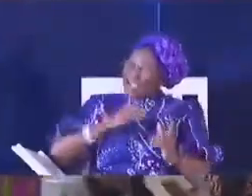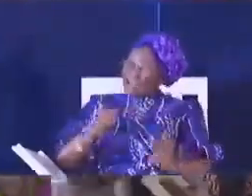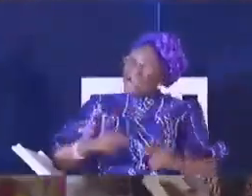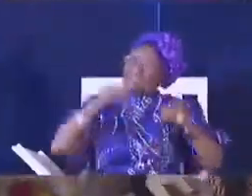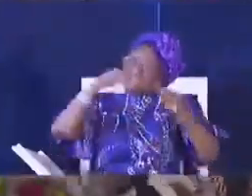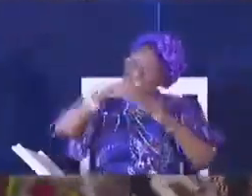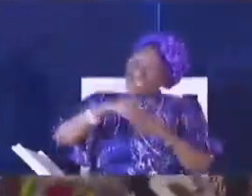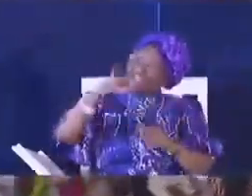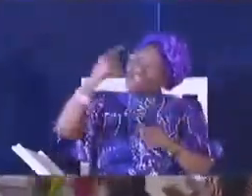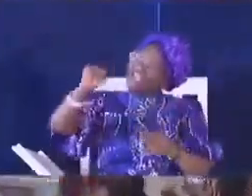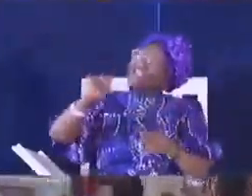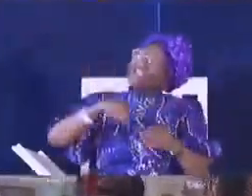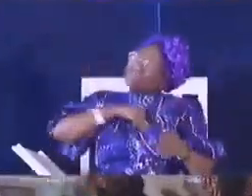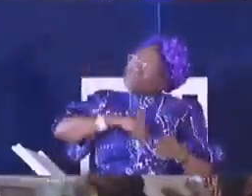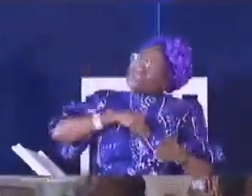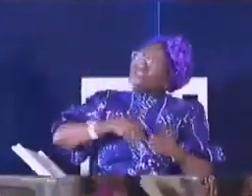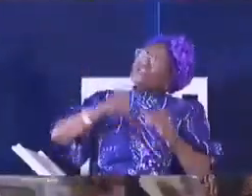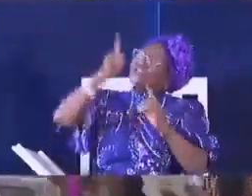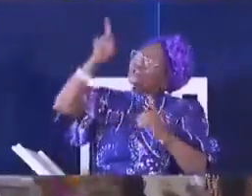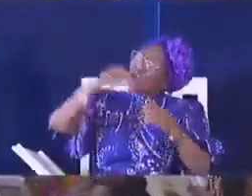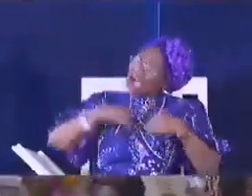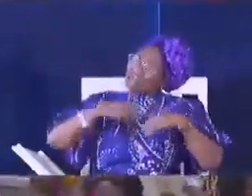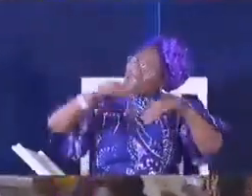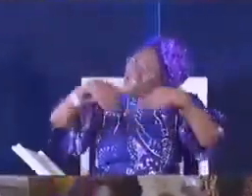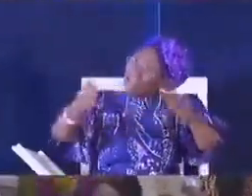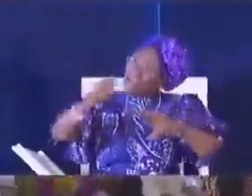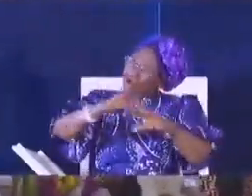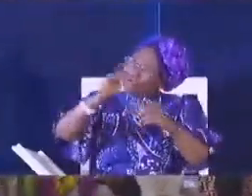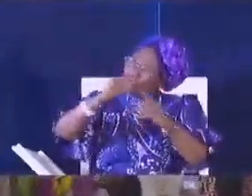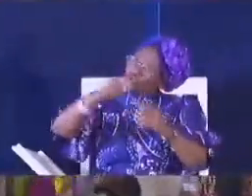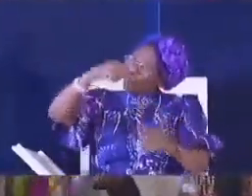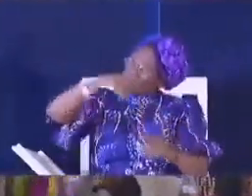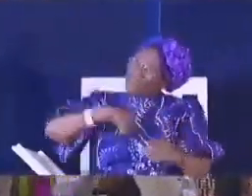must be uprooted now.